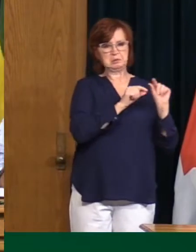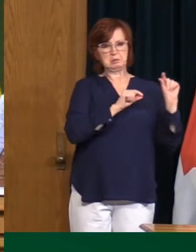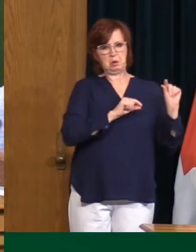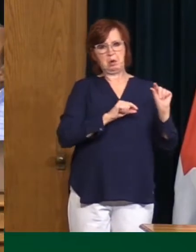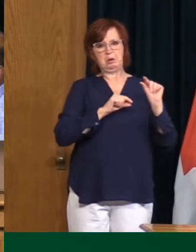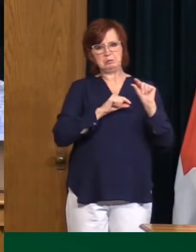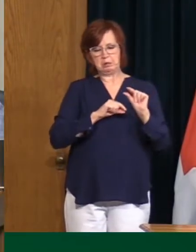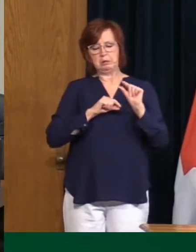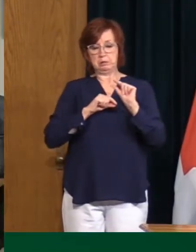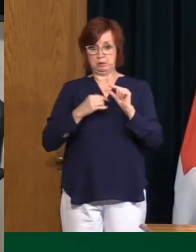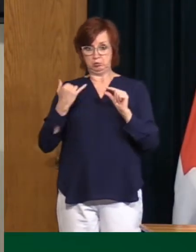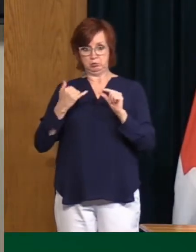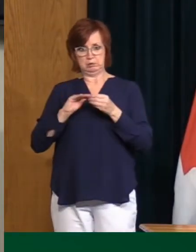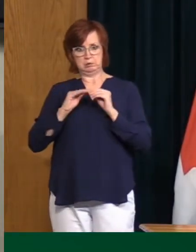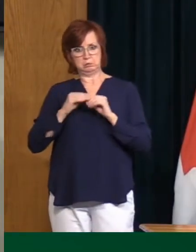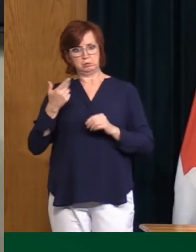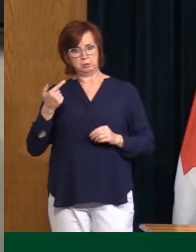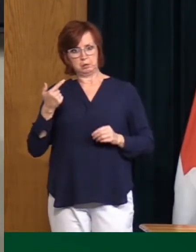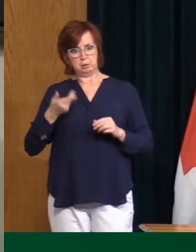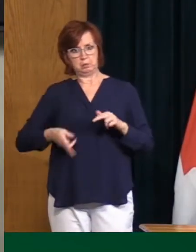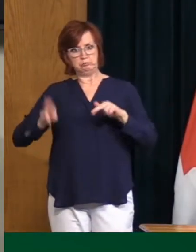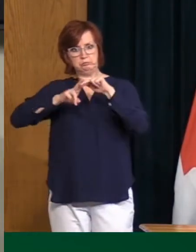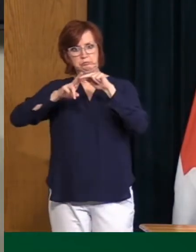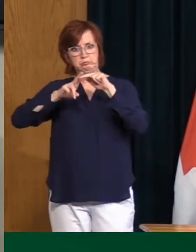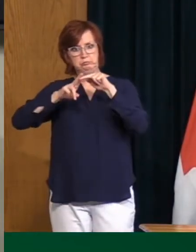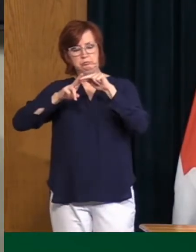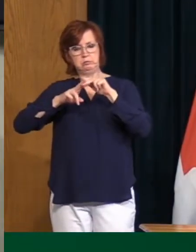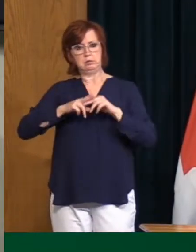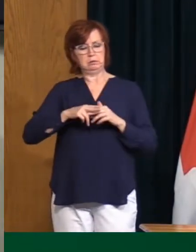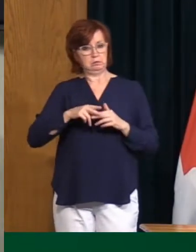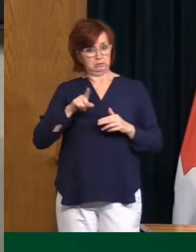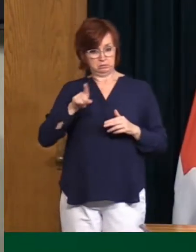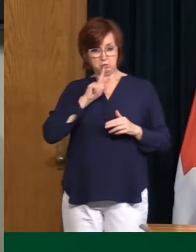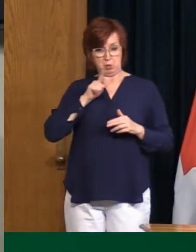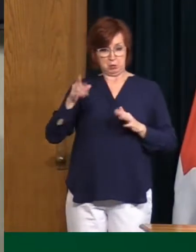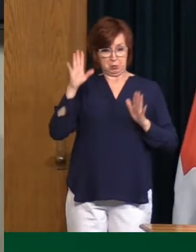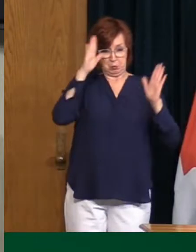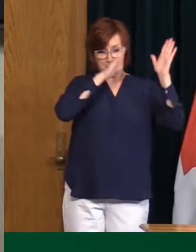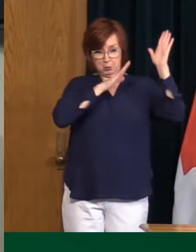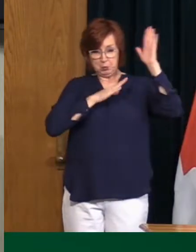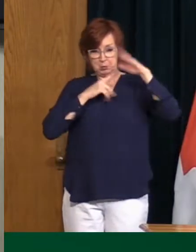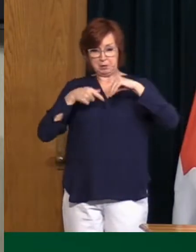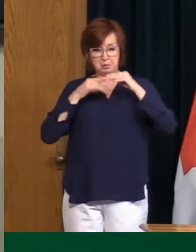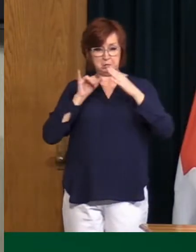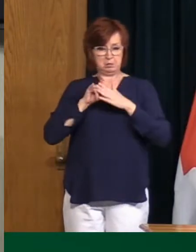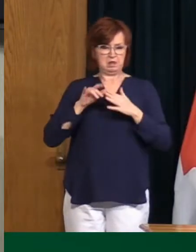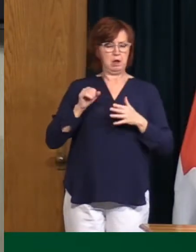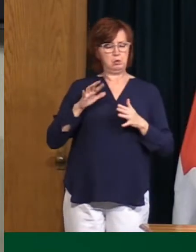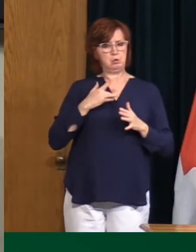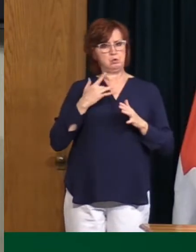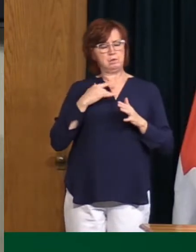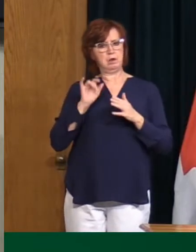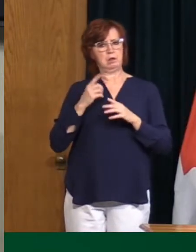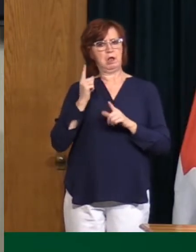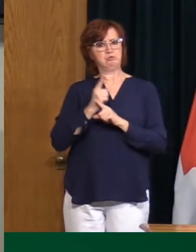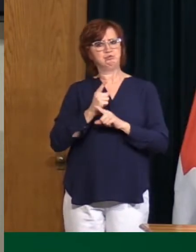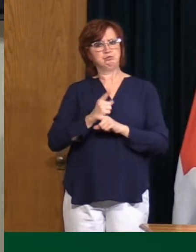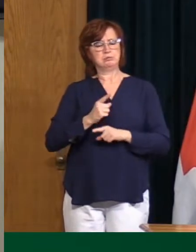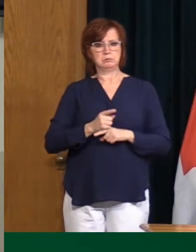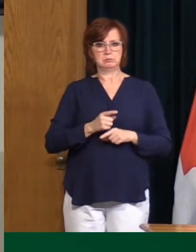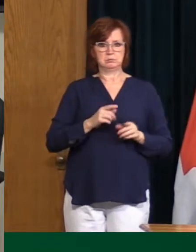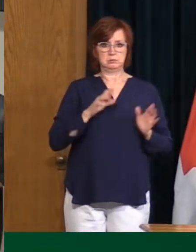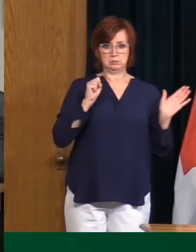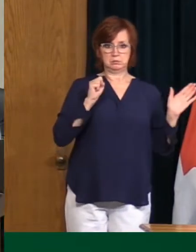new cases today, and what do you attribute that big jump in cases? Well, I'll start, if that's